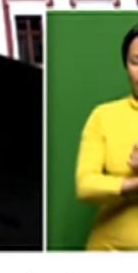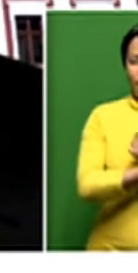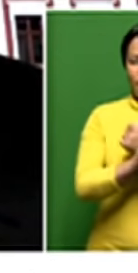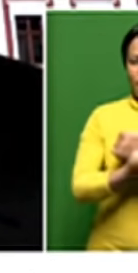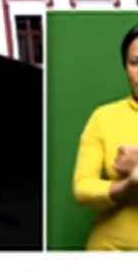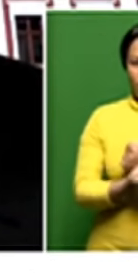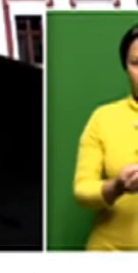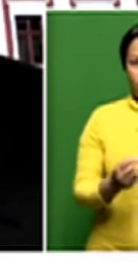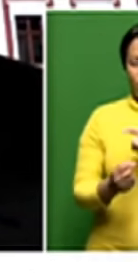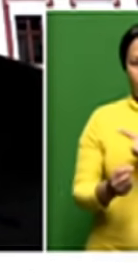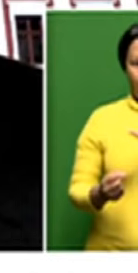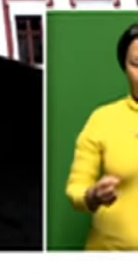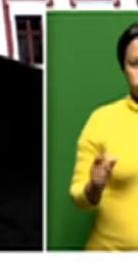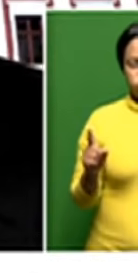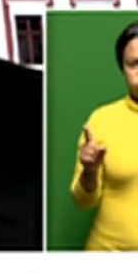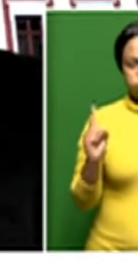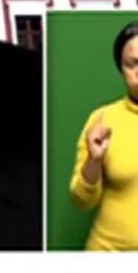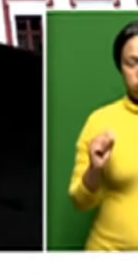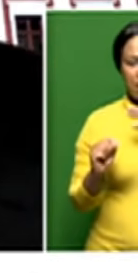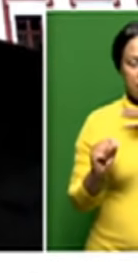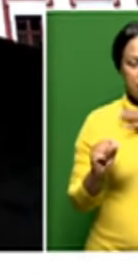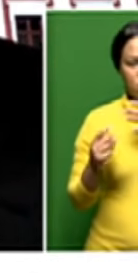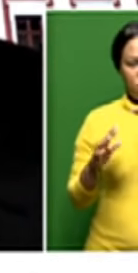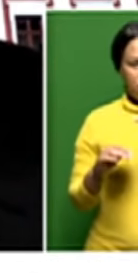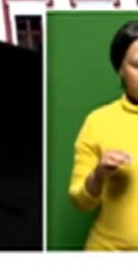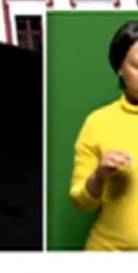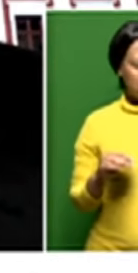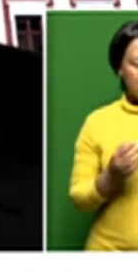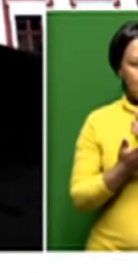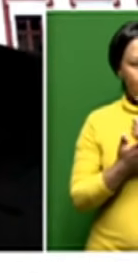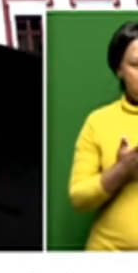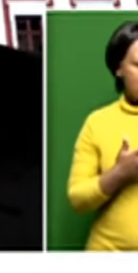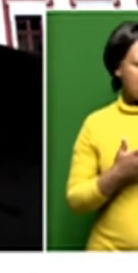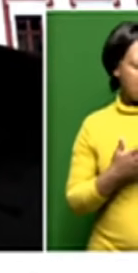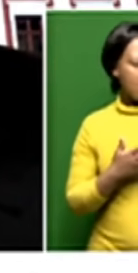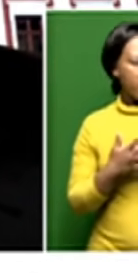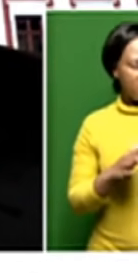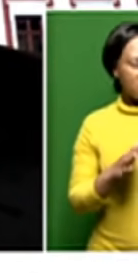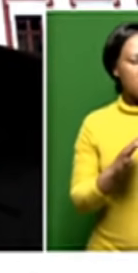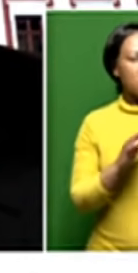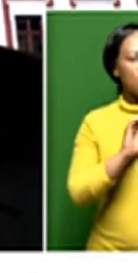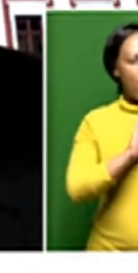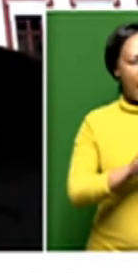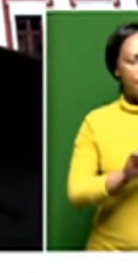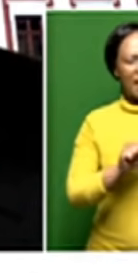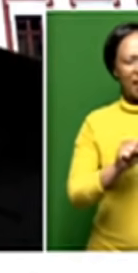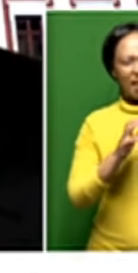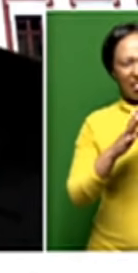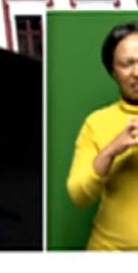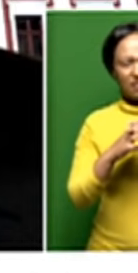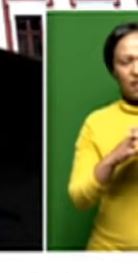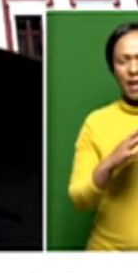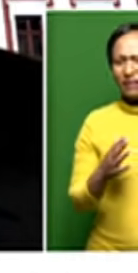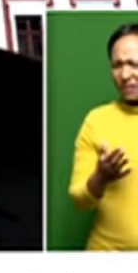a very long time, up until we saw what unfolded during the week of unrest. But, you know, the reality is that the warning signs were